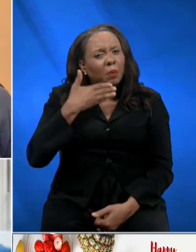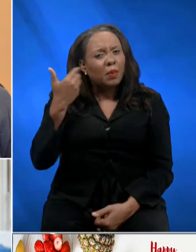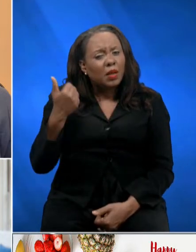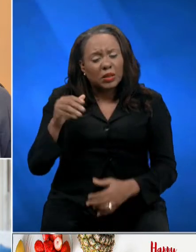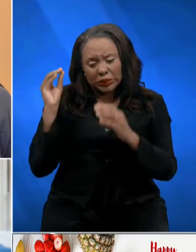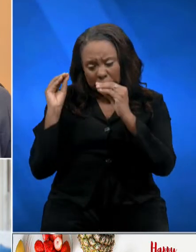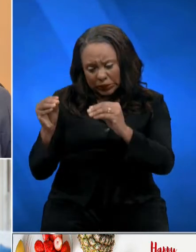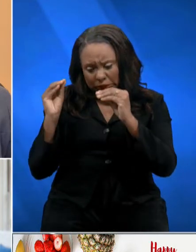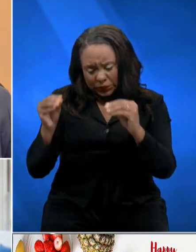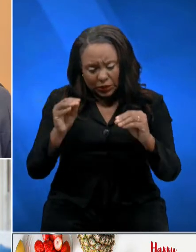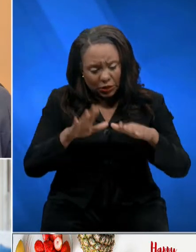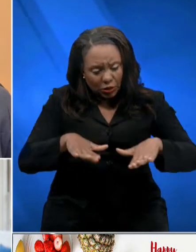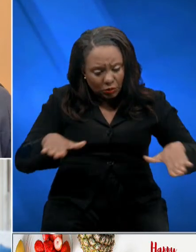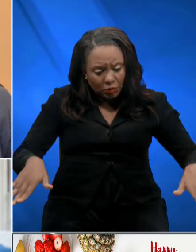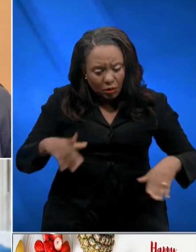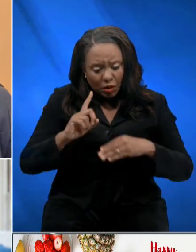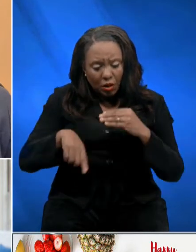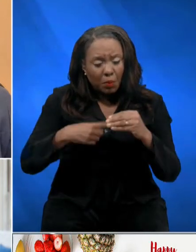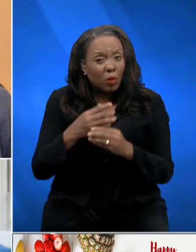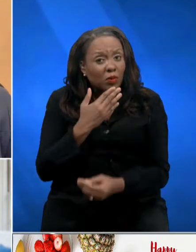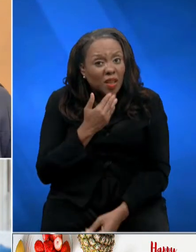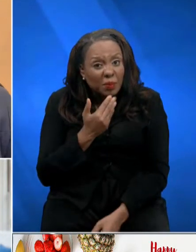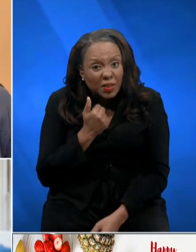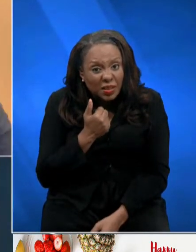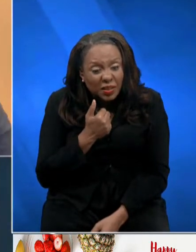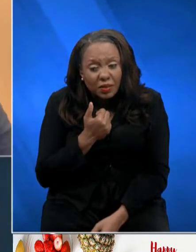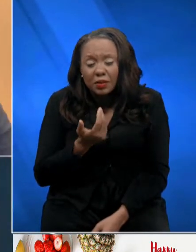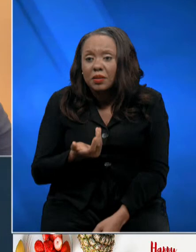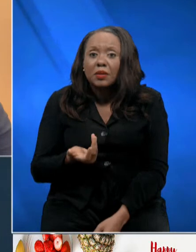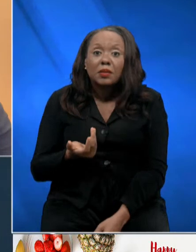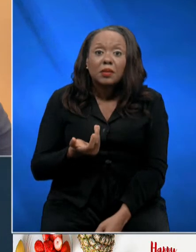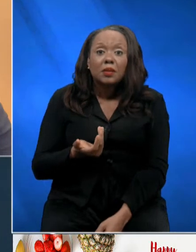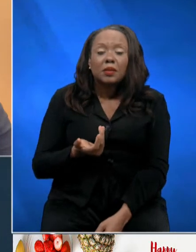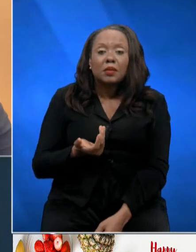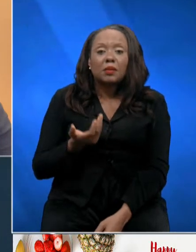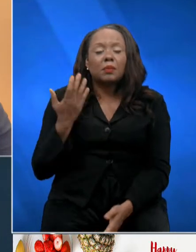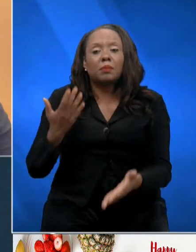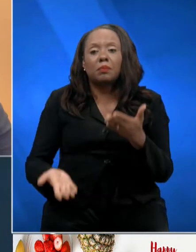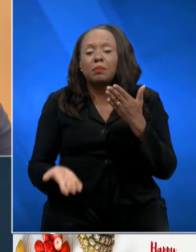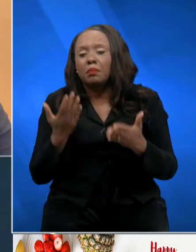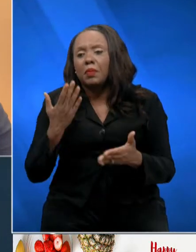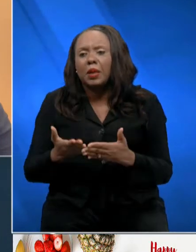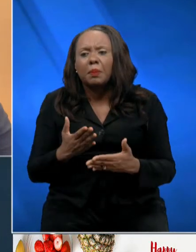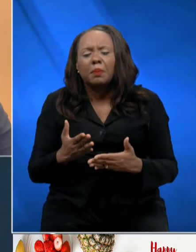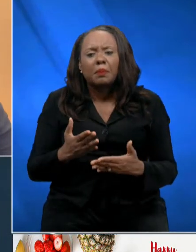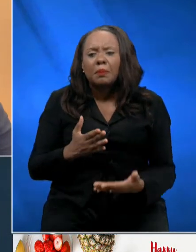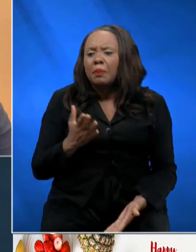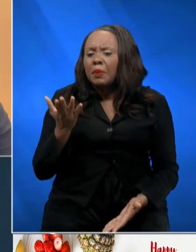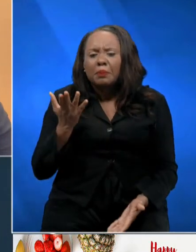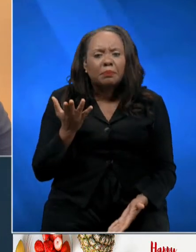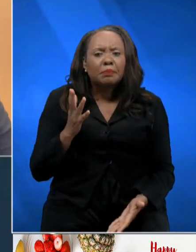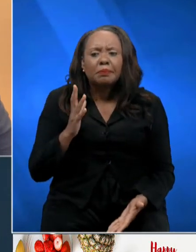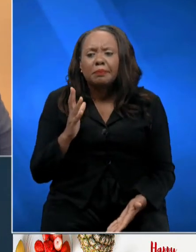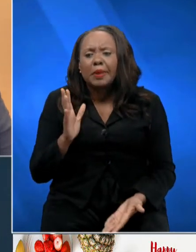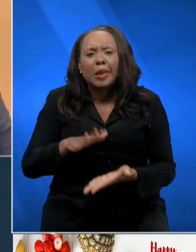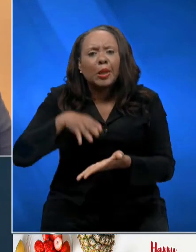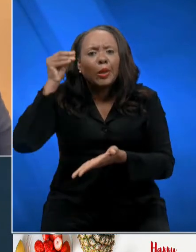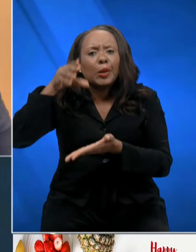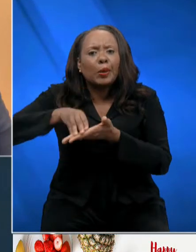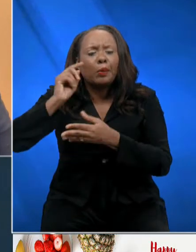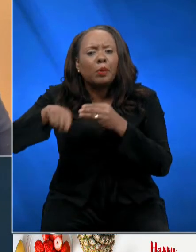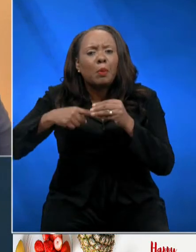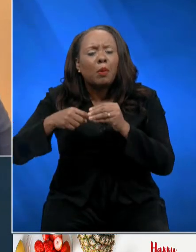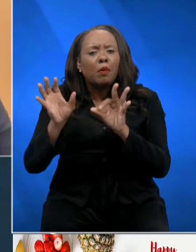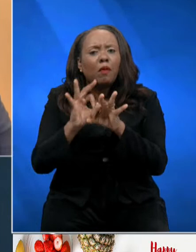diabetes? Yes, and for sure. Try to find out their family trees and different stuff. Because if you don't